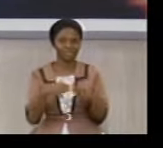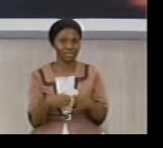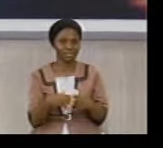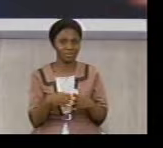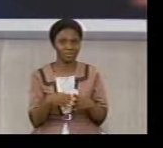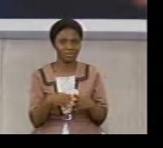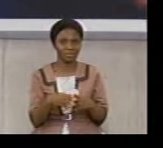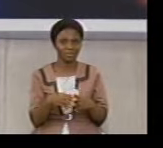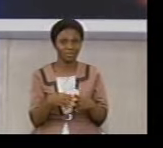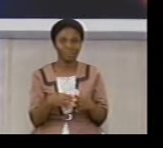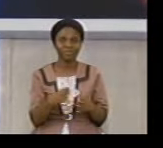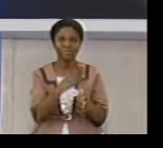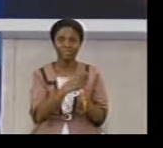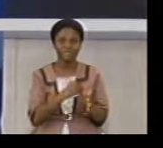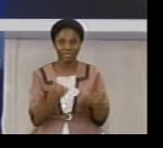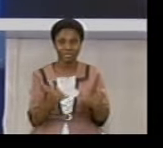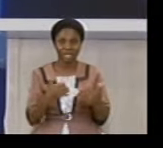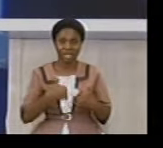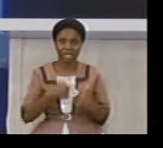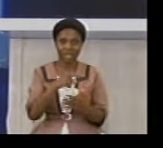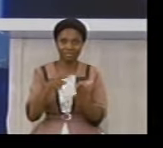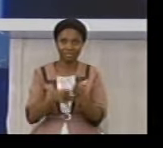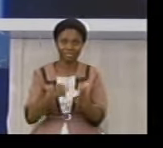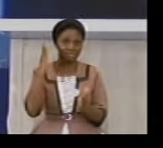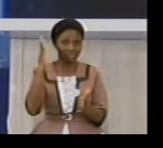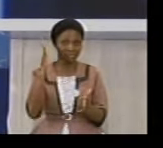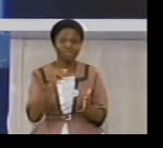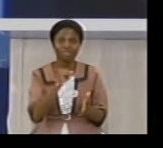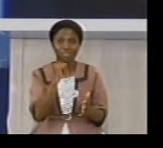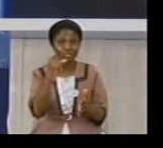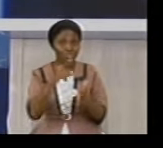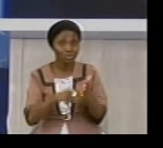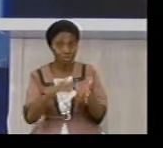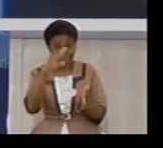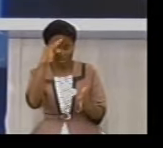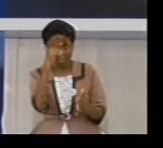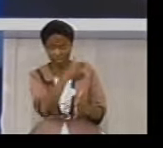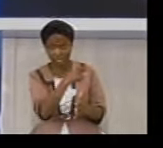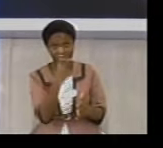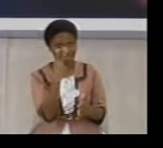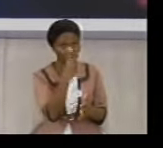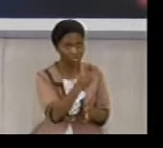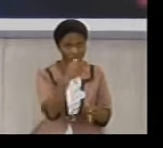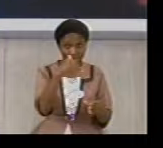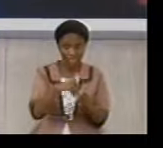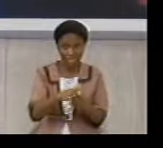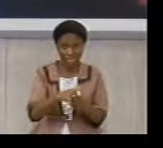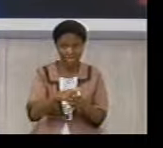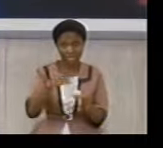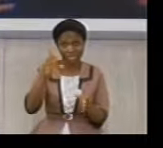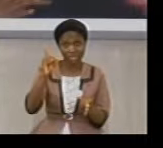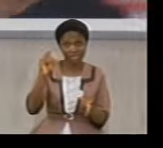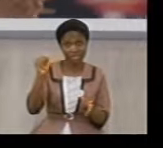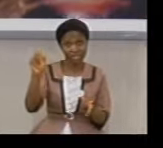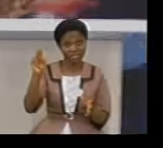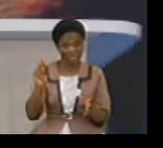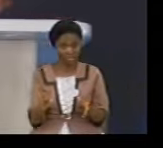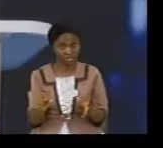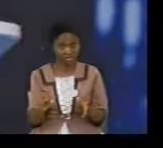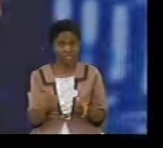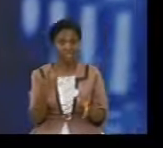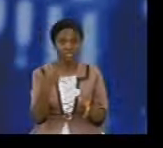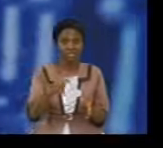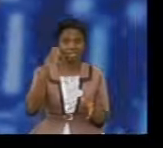a testimony, not what he saw in Daniel, a testimony, not what he saw